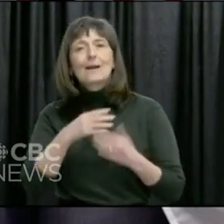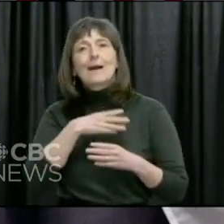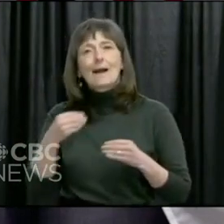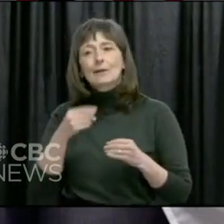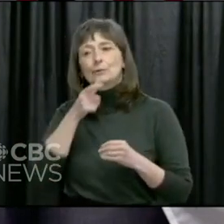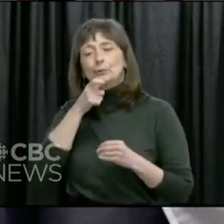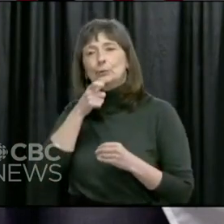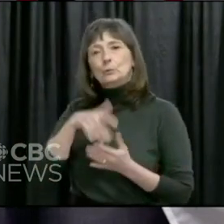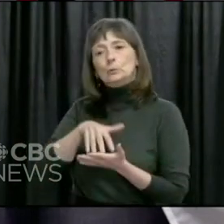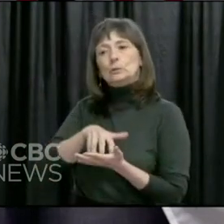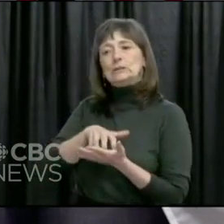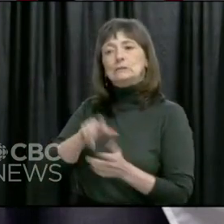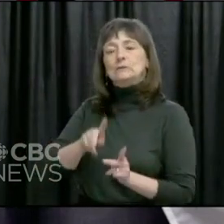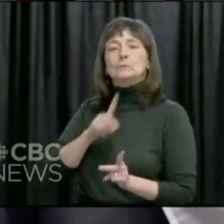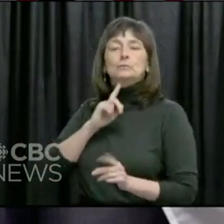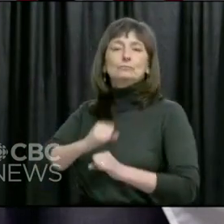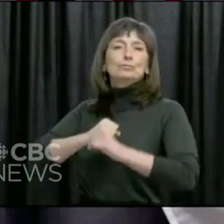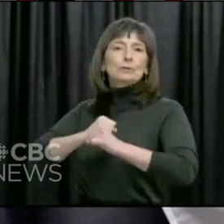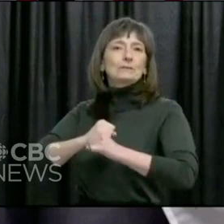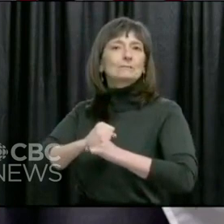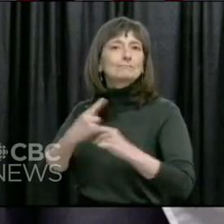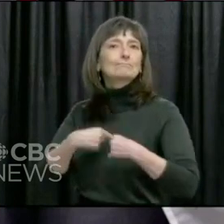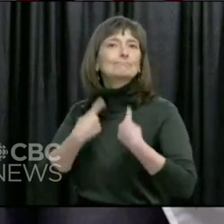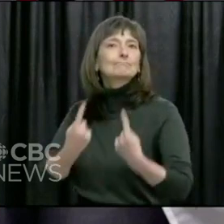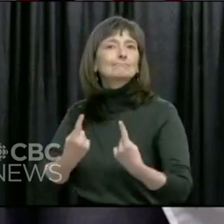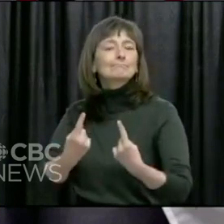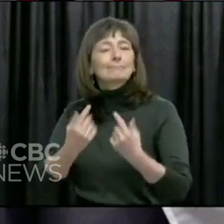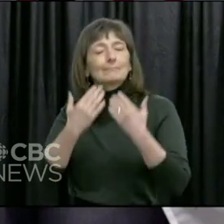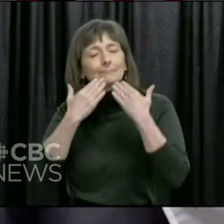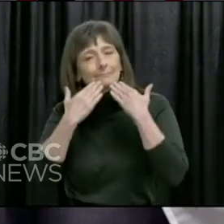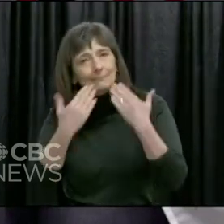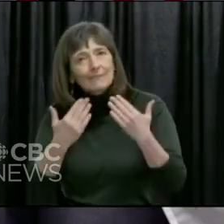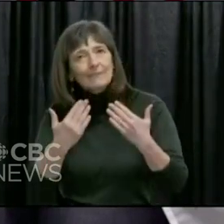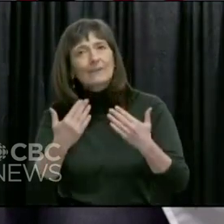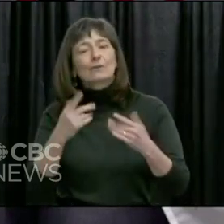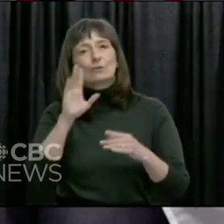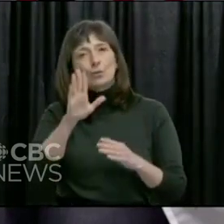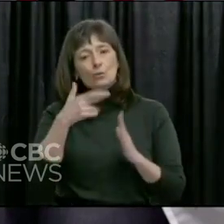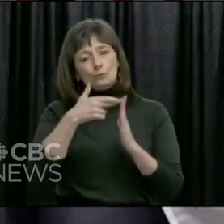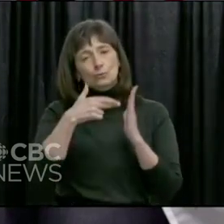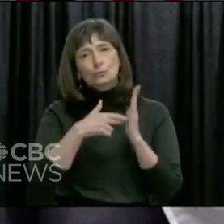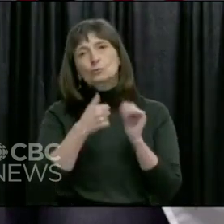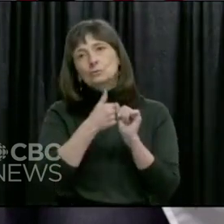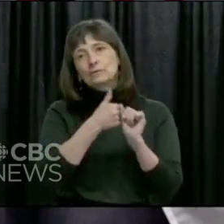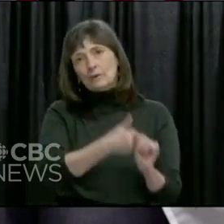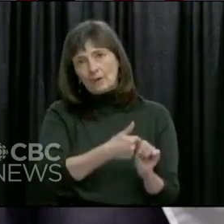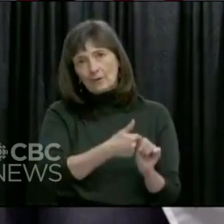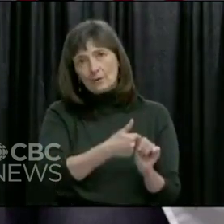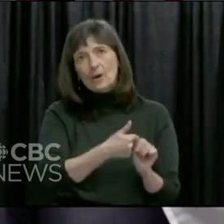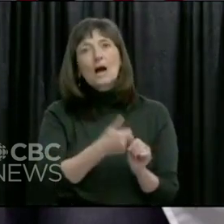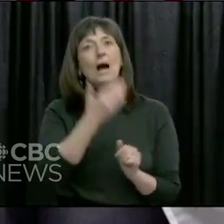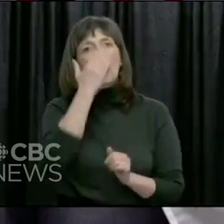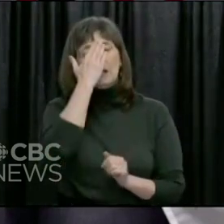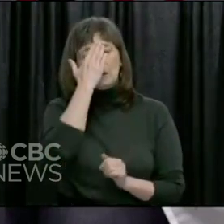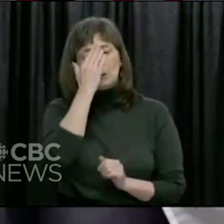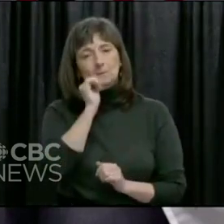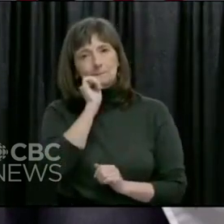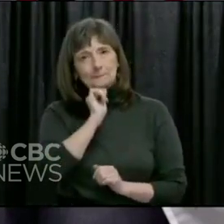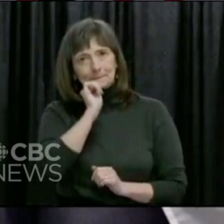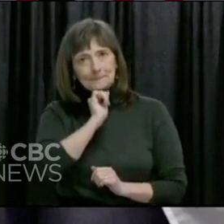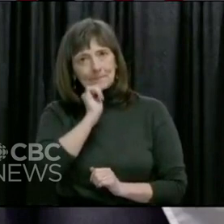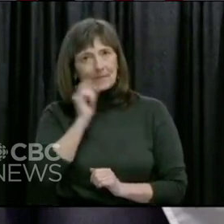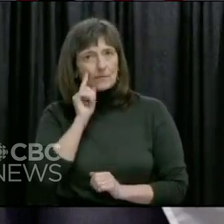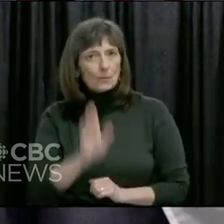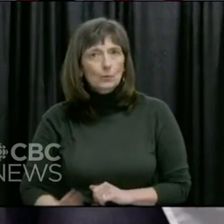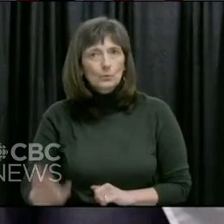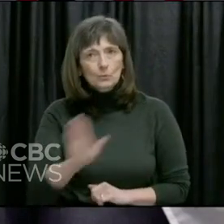this virus. I am grateful for your commitment and discipline in following the public health orders in place, despite the personal restrictions and hardships